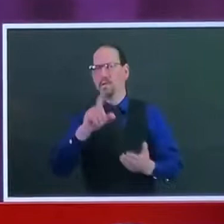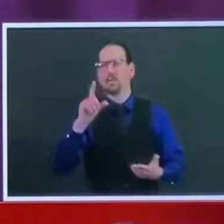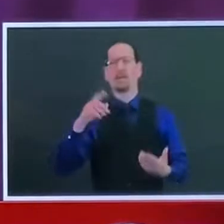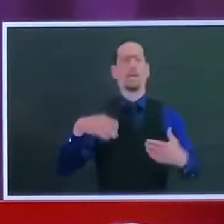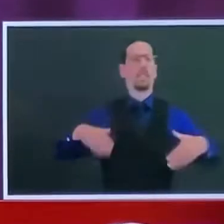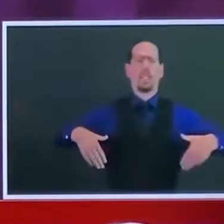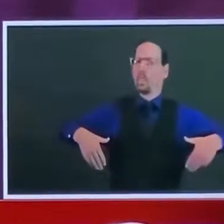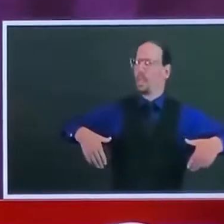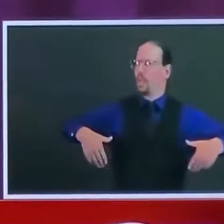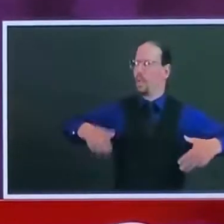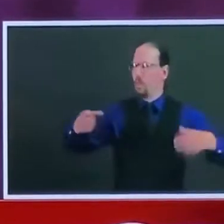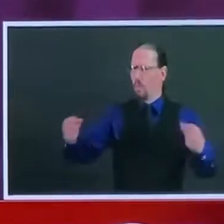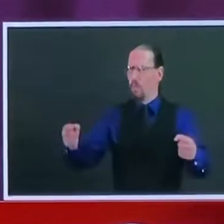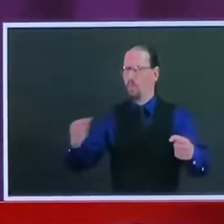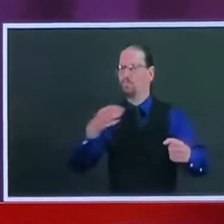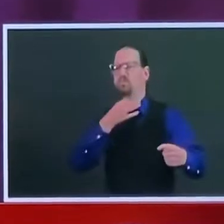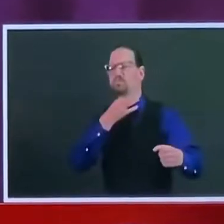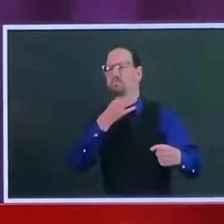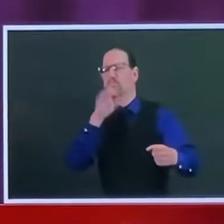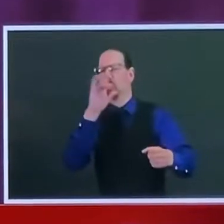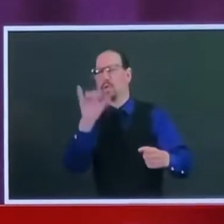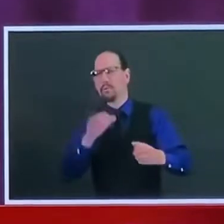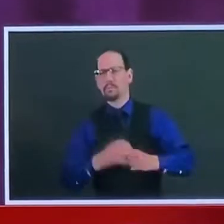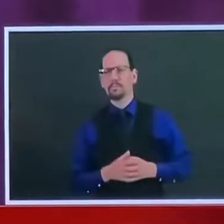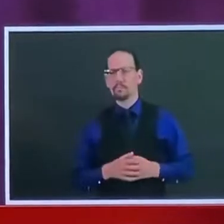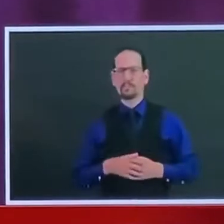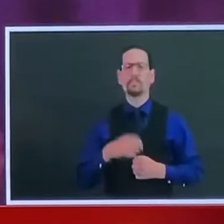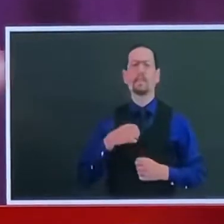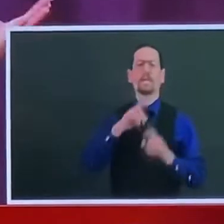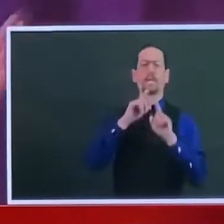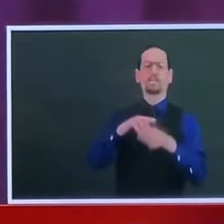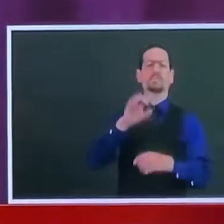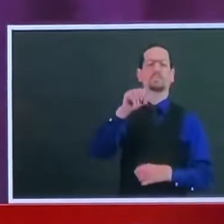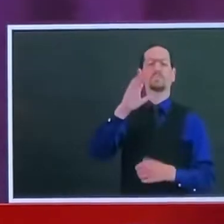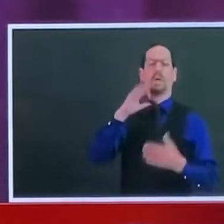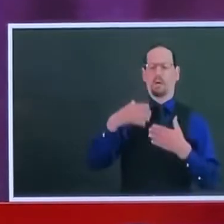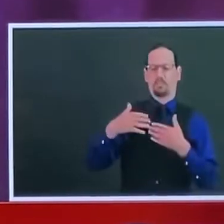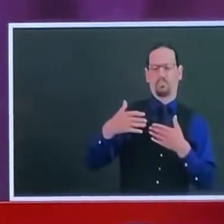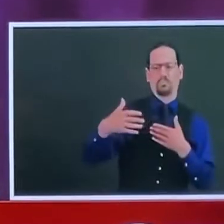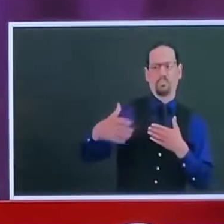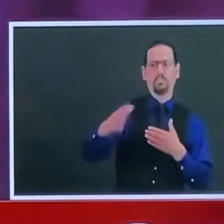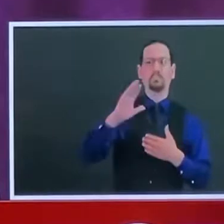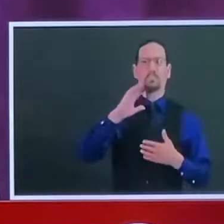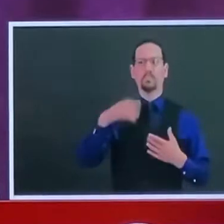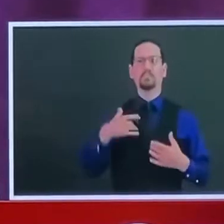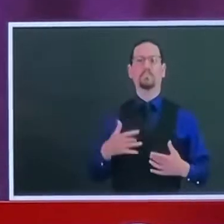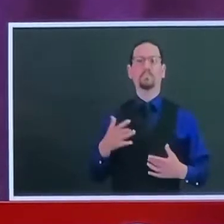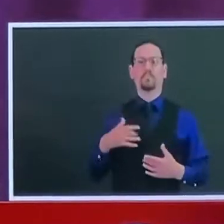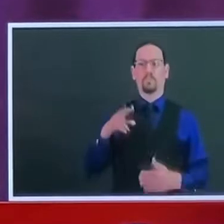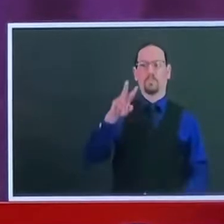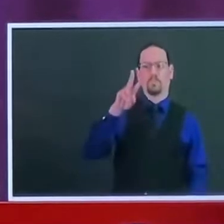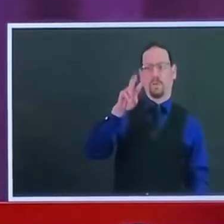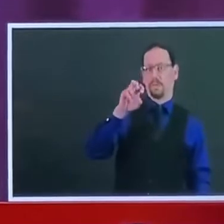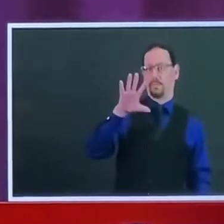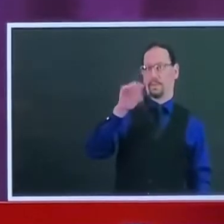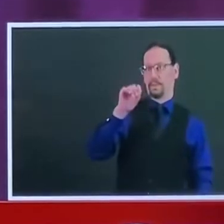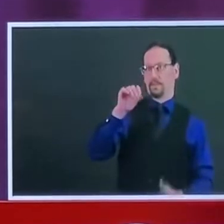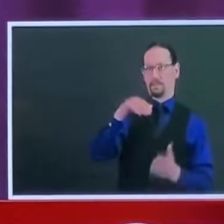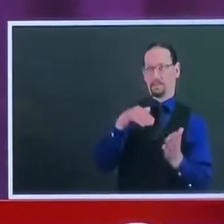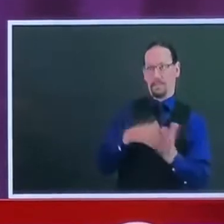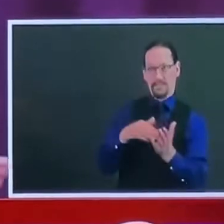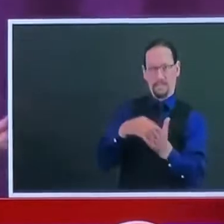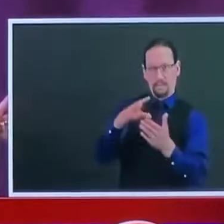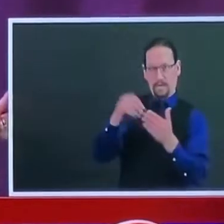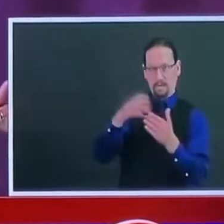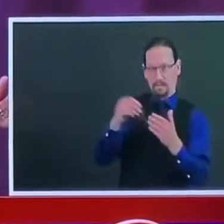but over the course of the year, we'll spend $250 million on testing alone. Year to